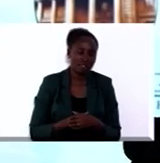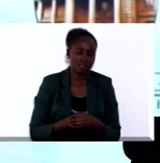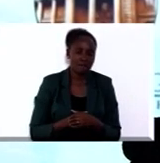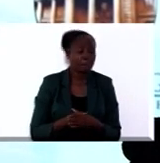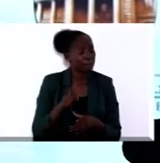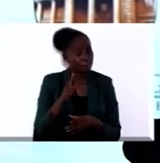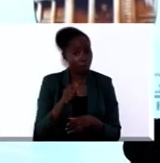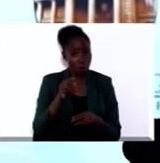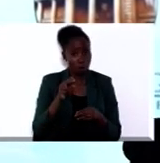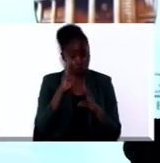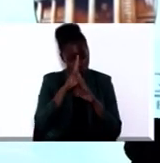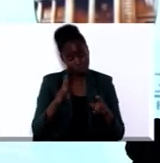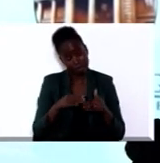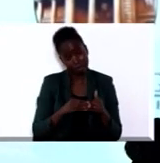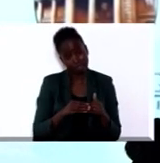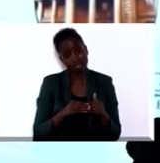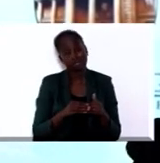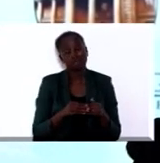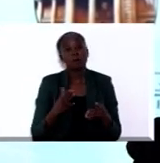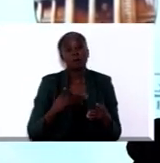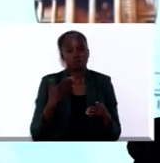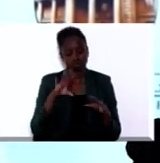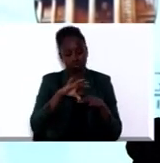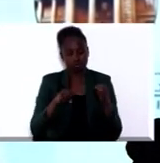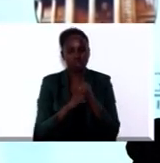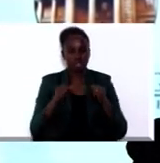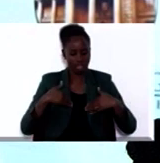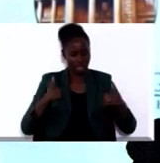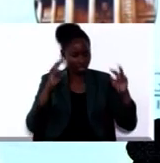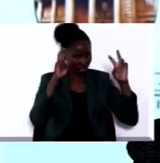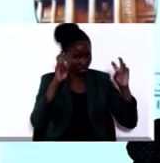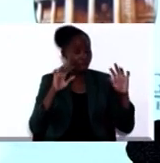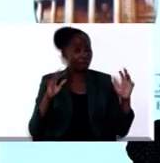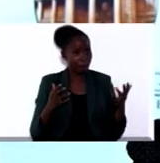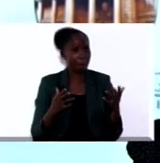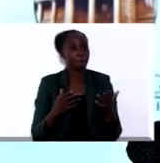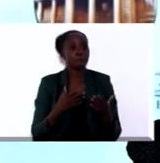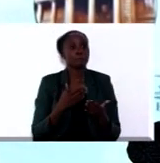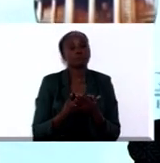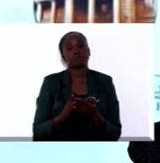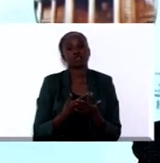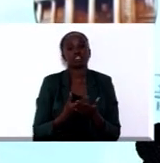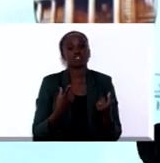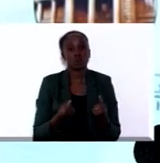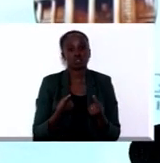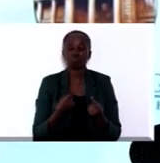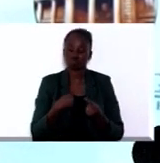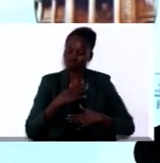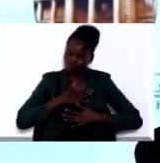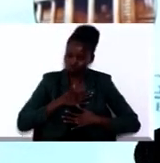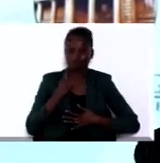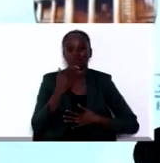Honorable members, I want to conclude the health section by returning to paying tribute to Sefako